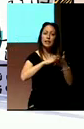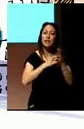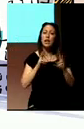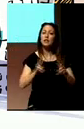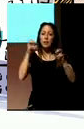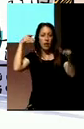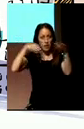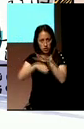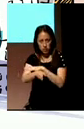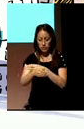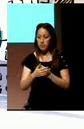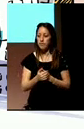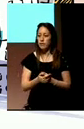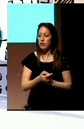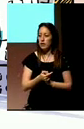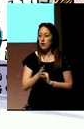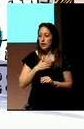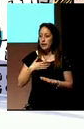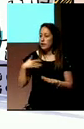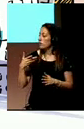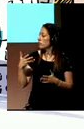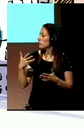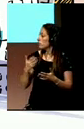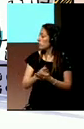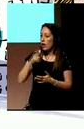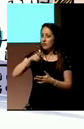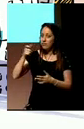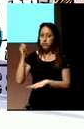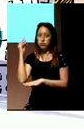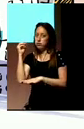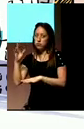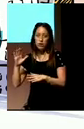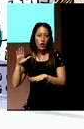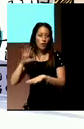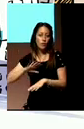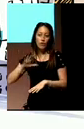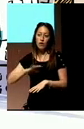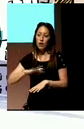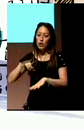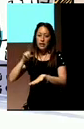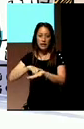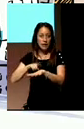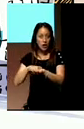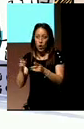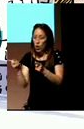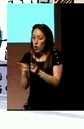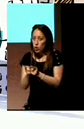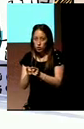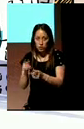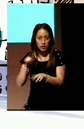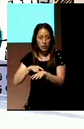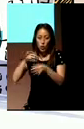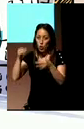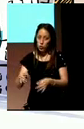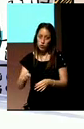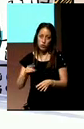this area. I would like the participants to stick to the time, because